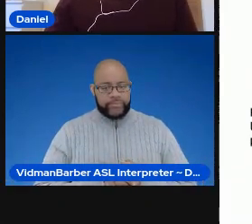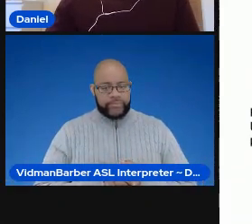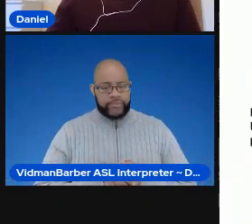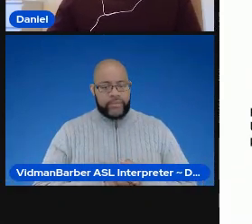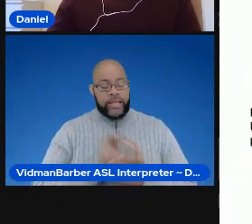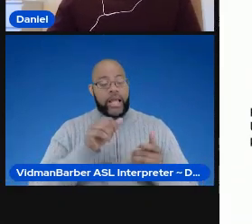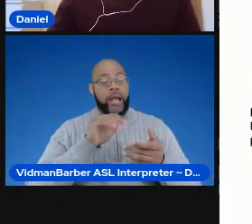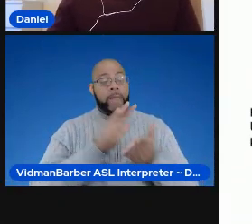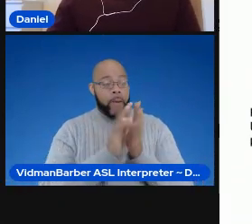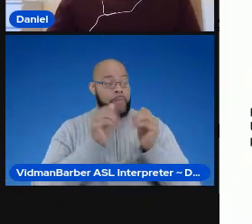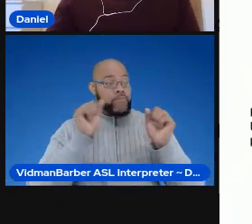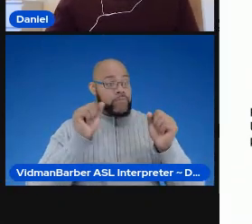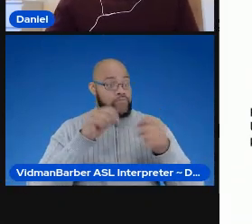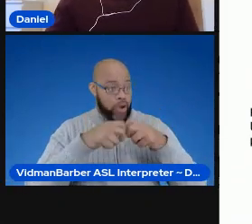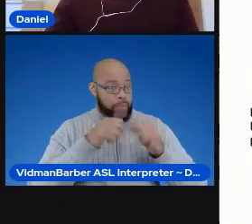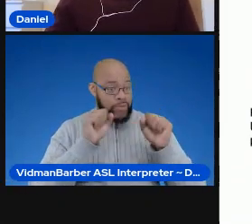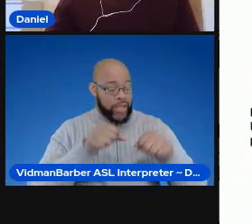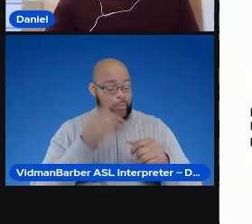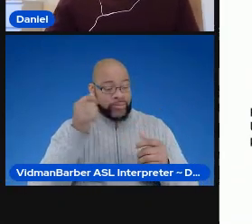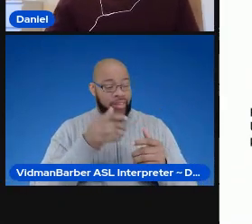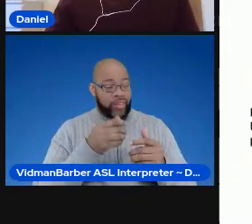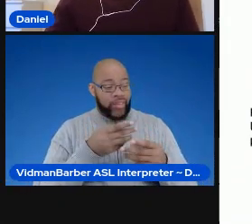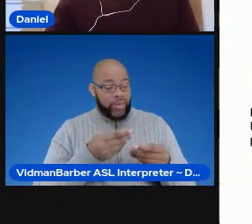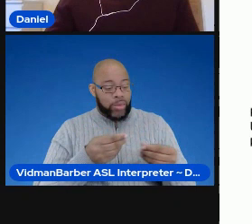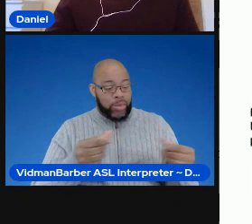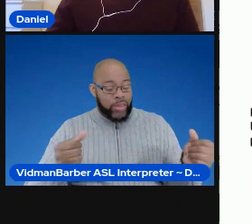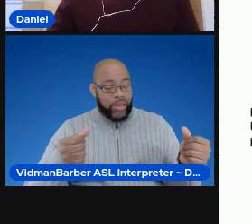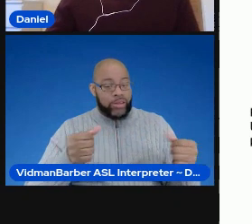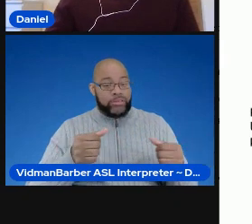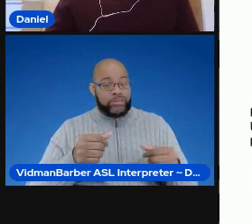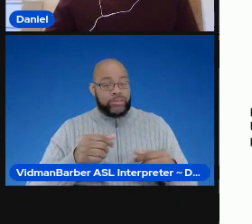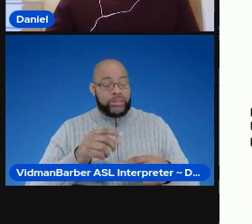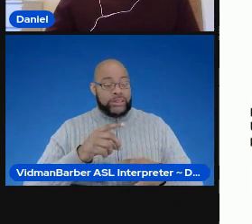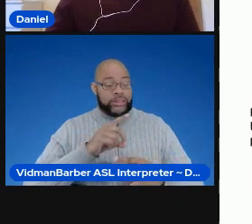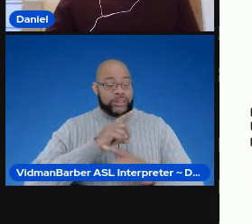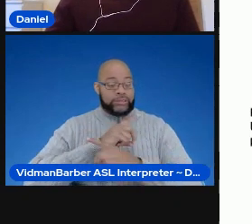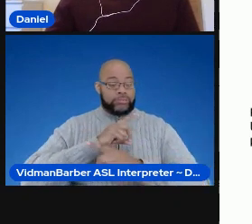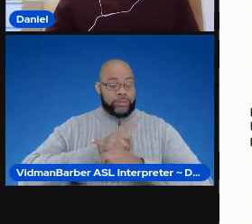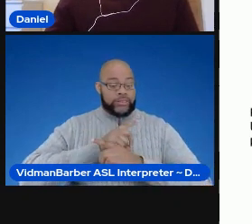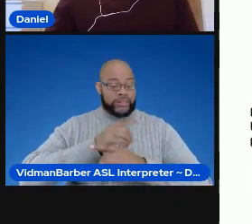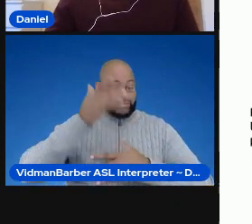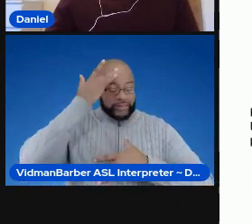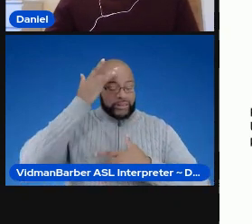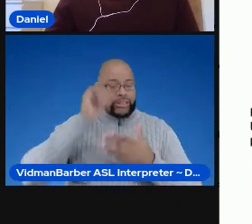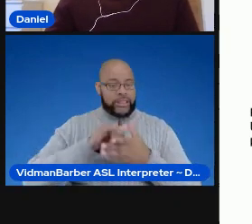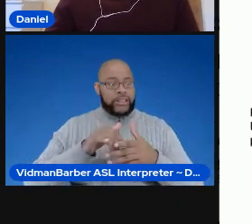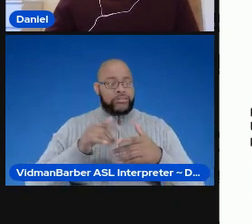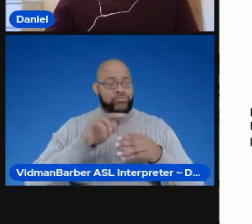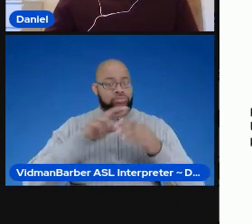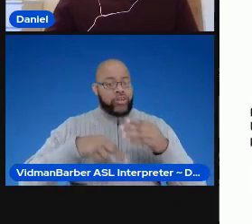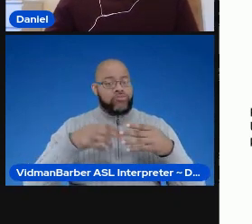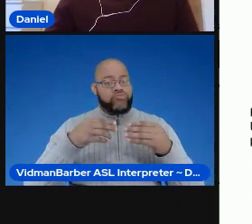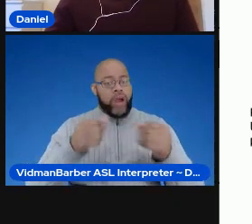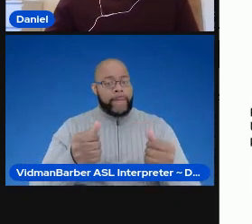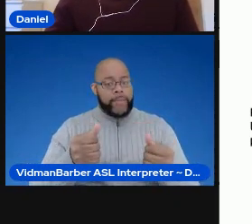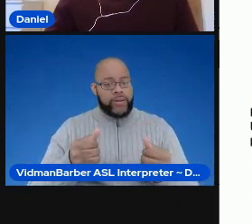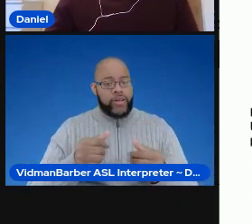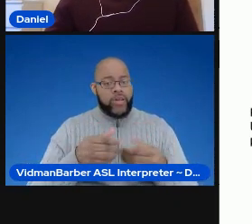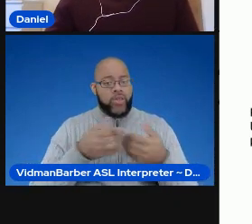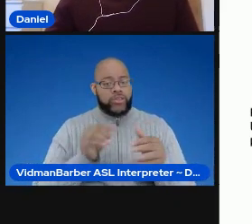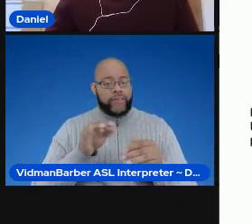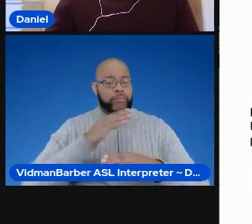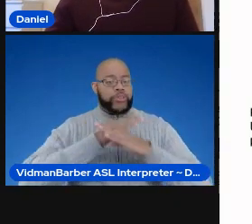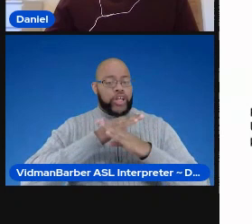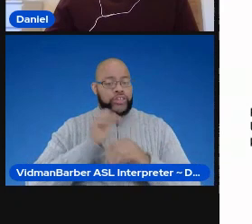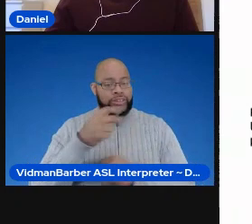become a problem because waning immunity can result in rapid loss of this protection.